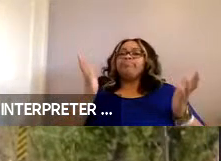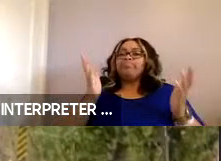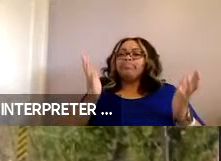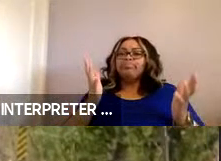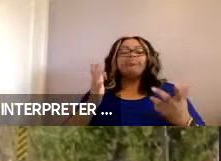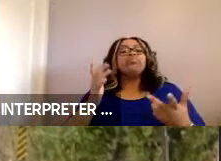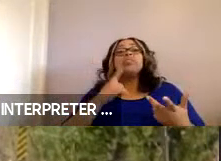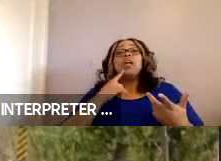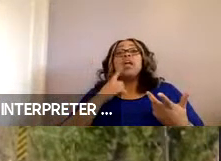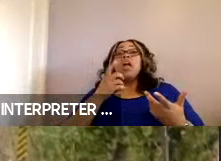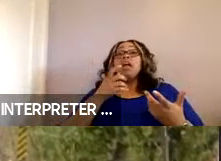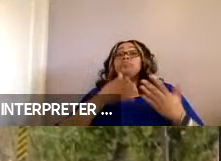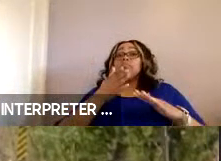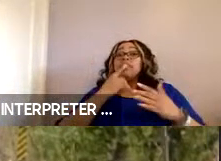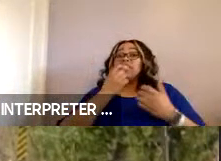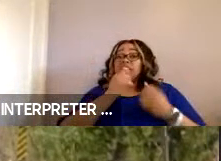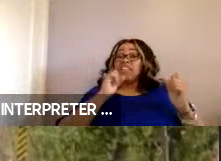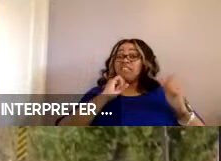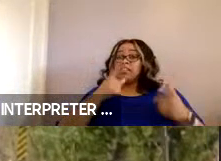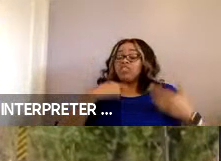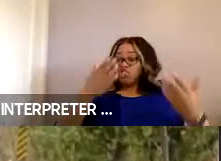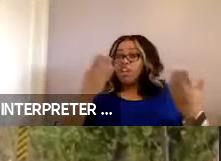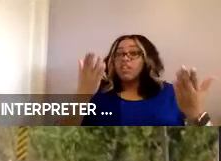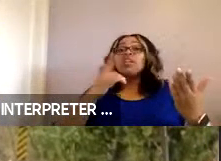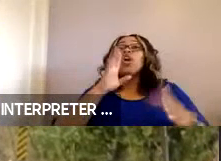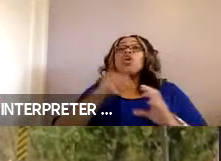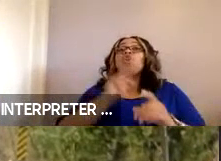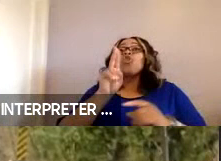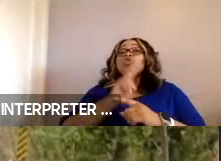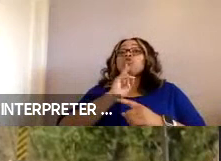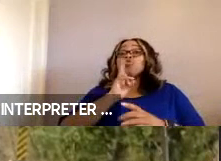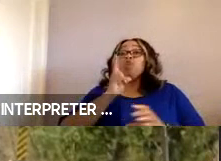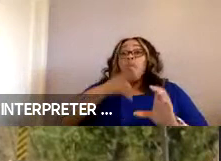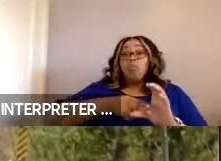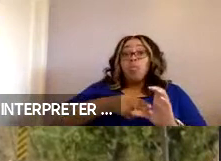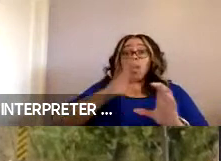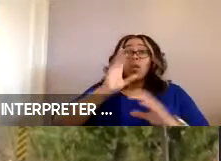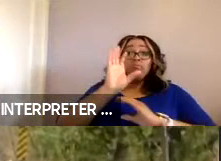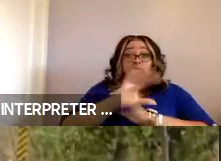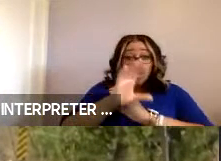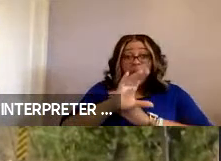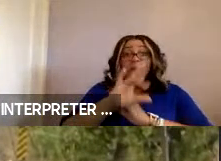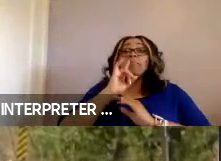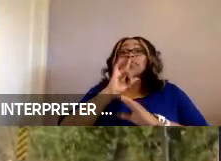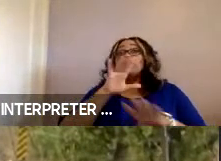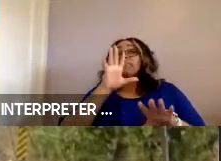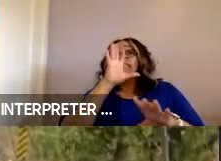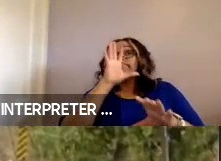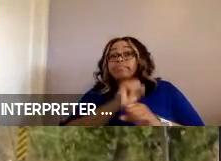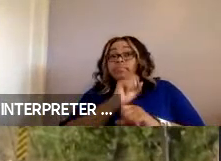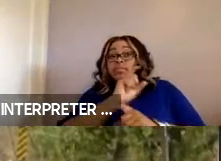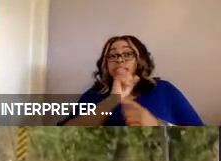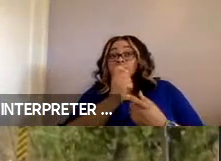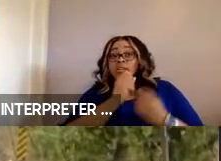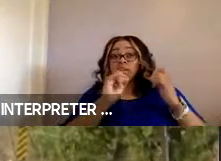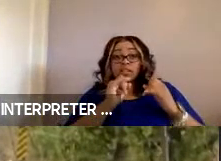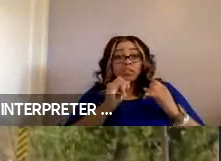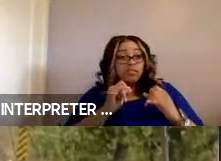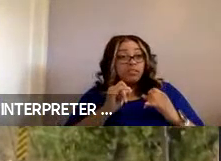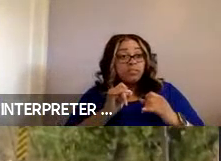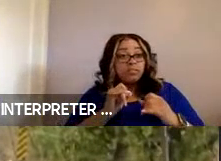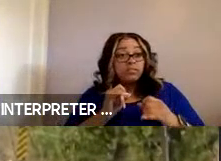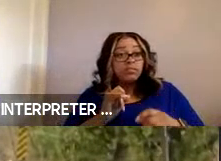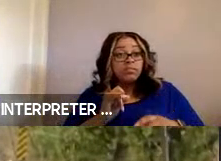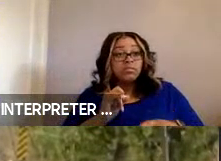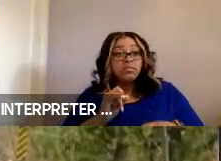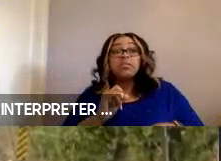ensure optimum safety were suggested, including usage of onboard cameras to capture safety-related incidents, as well as audio and